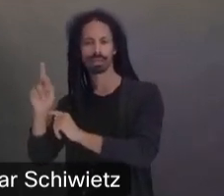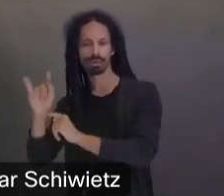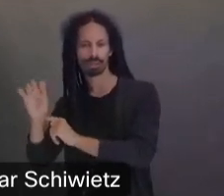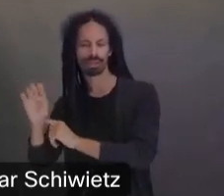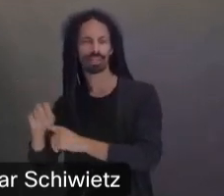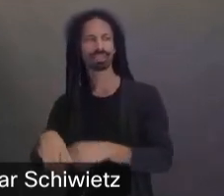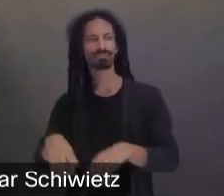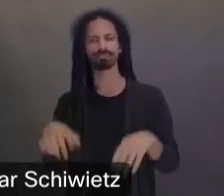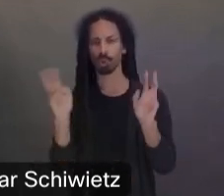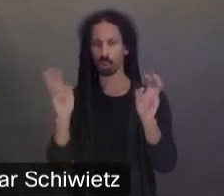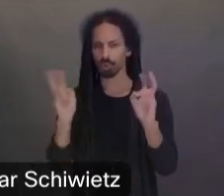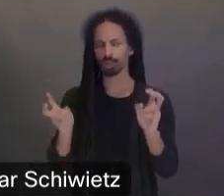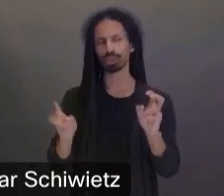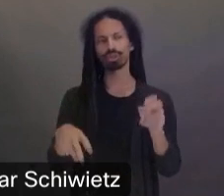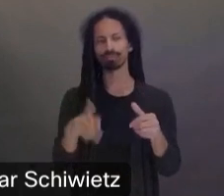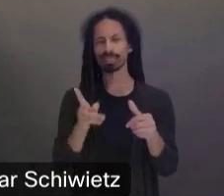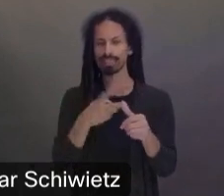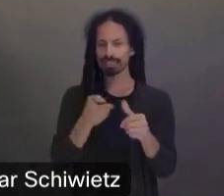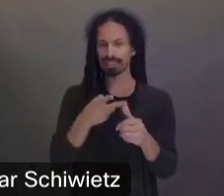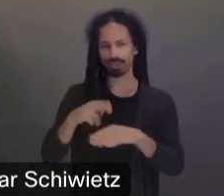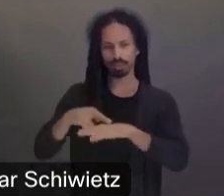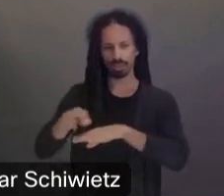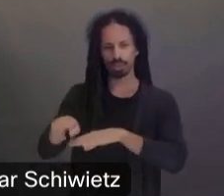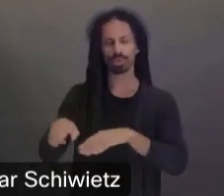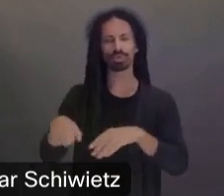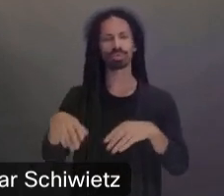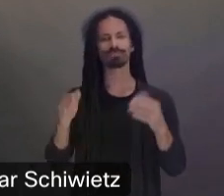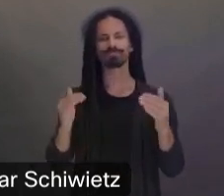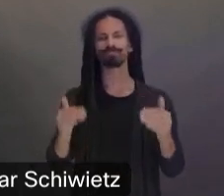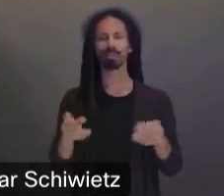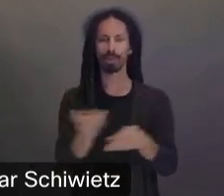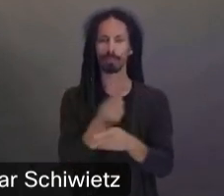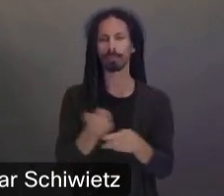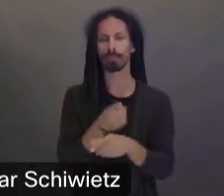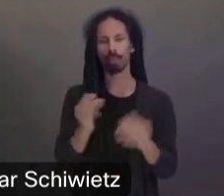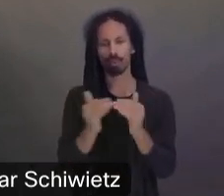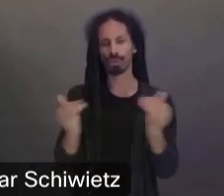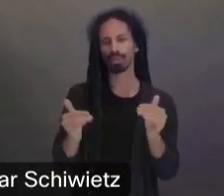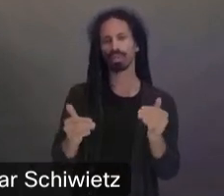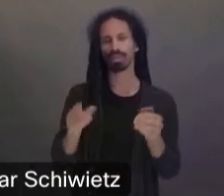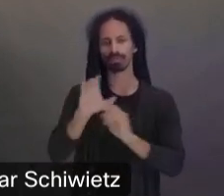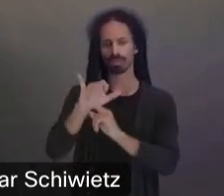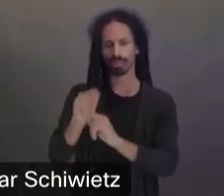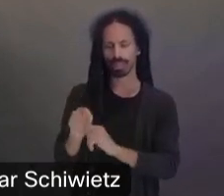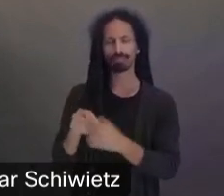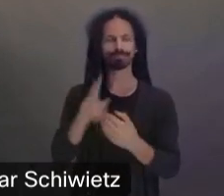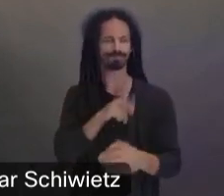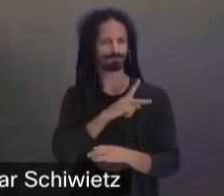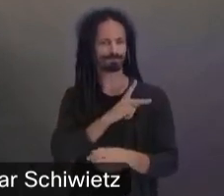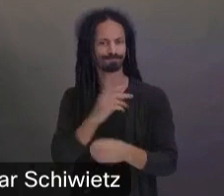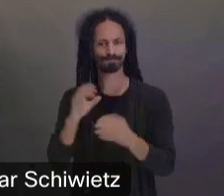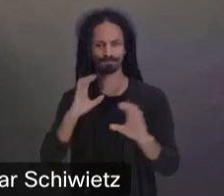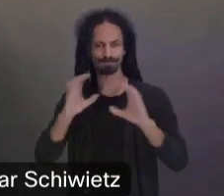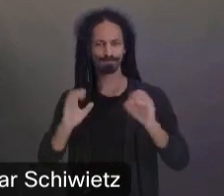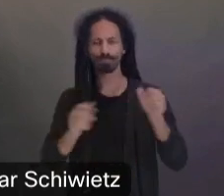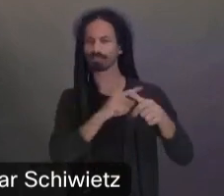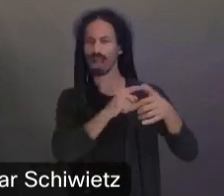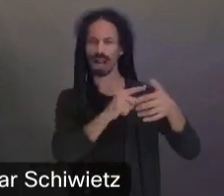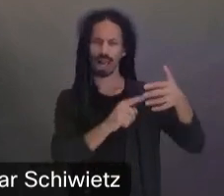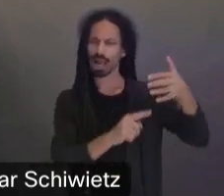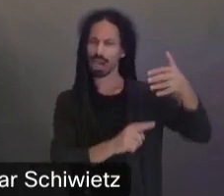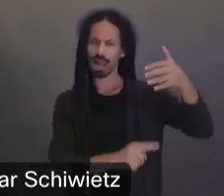paraphrasing, secondary sources, appropriate level of citation, personal communications, a whole range of